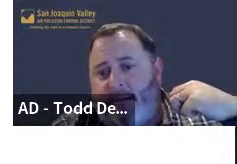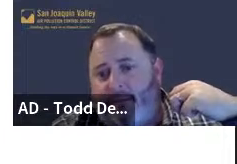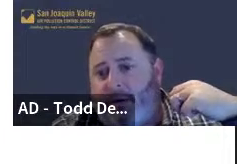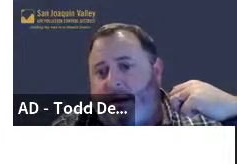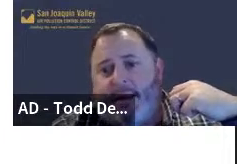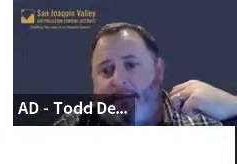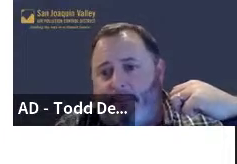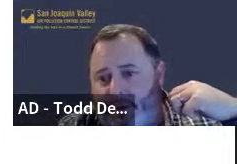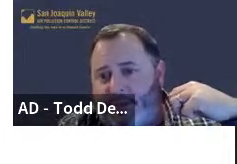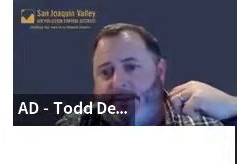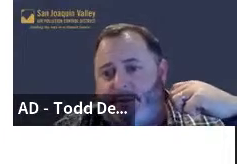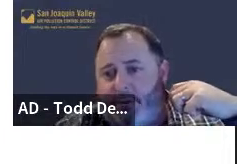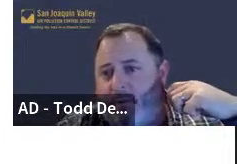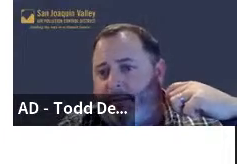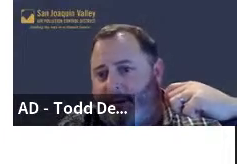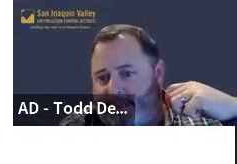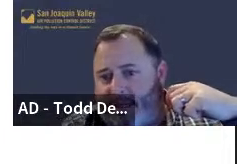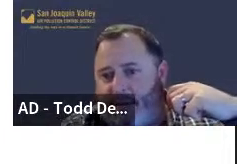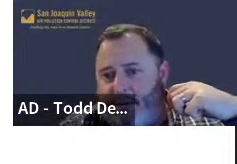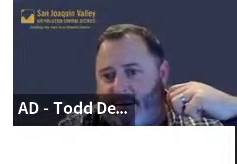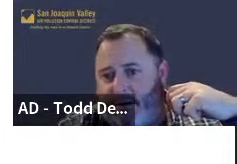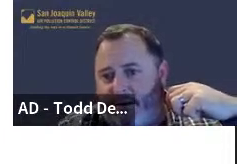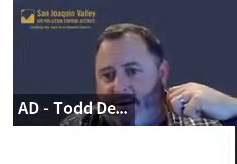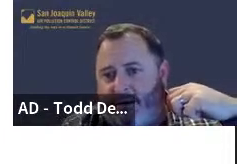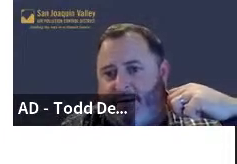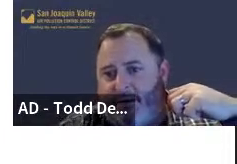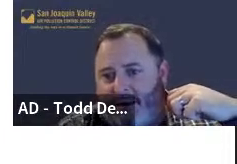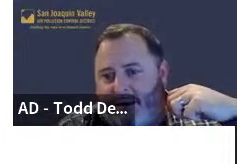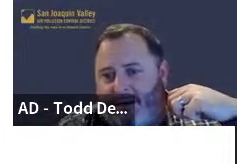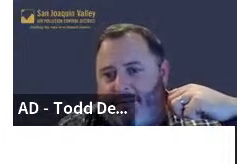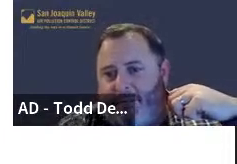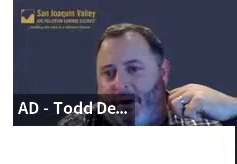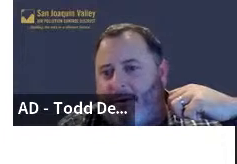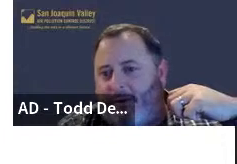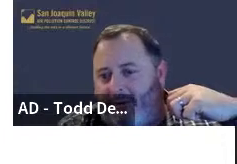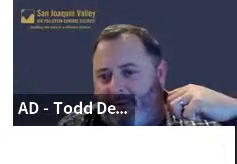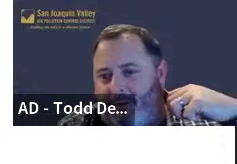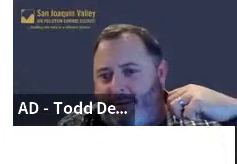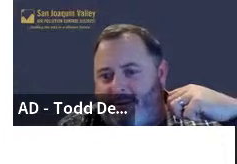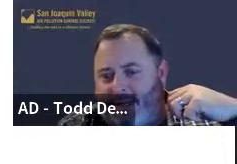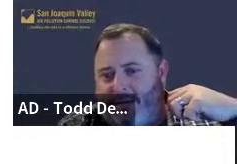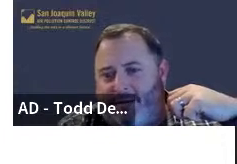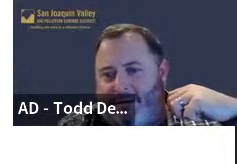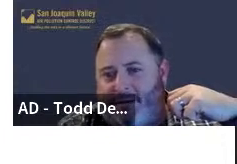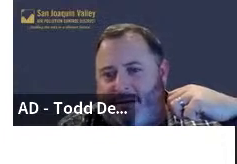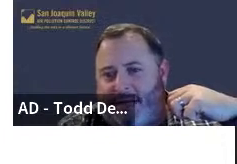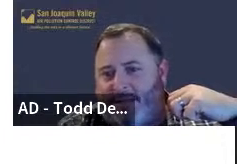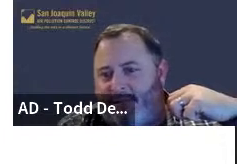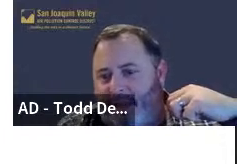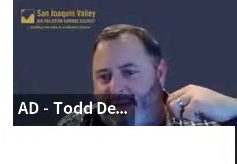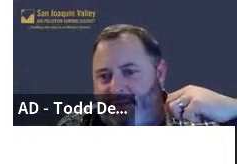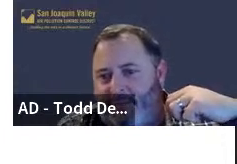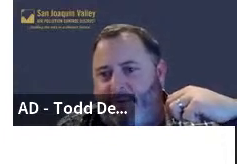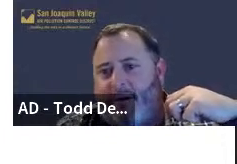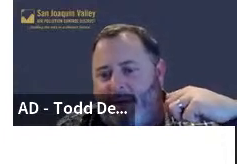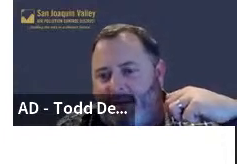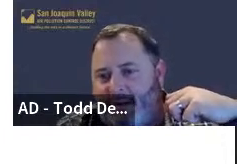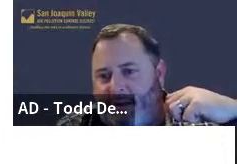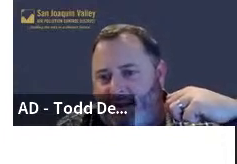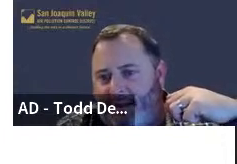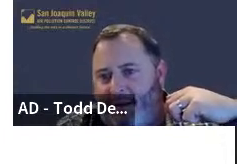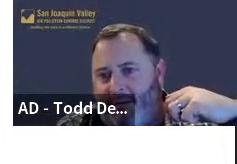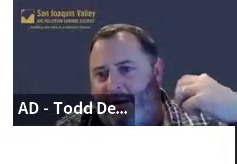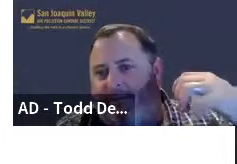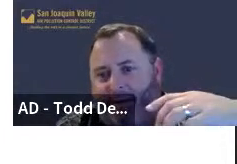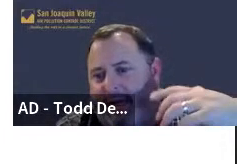But we're not going to push you to one particular model or one particular classification. We want to make